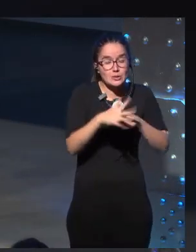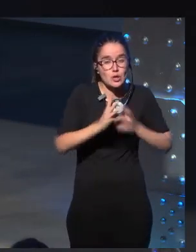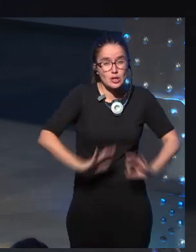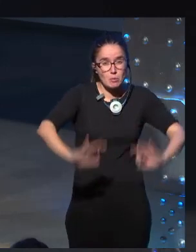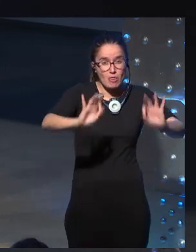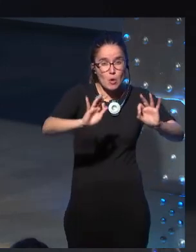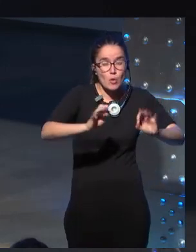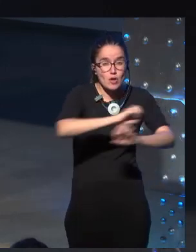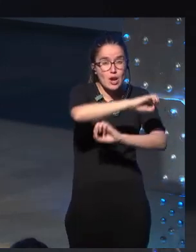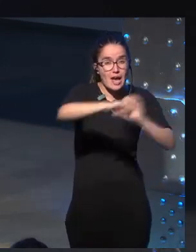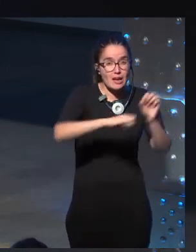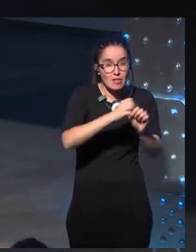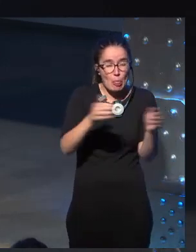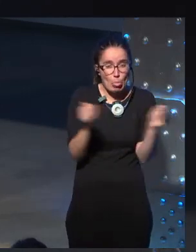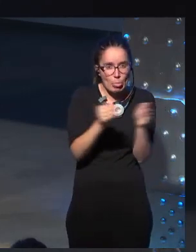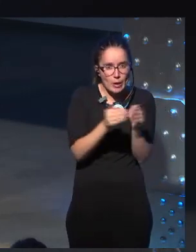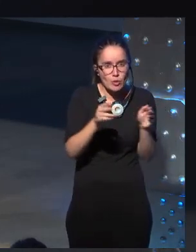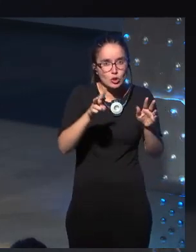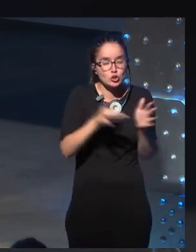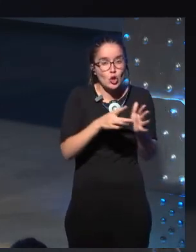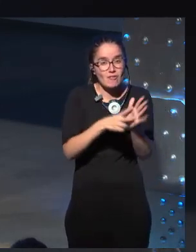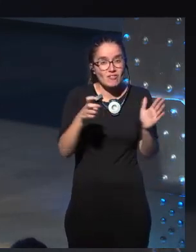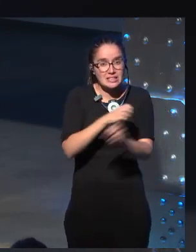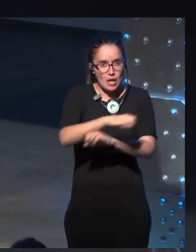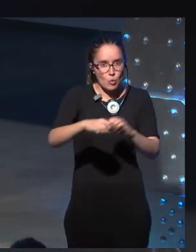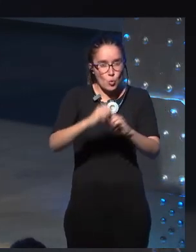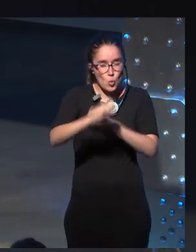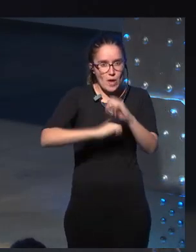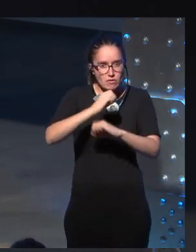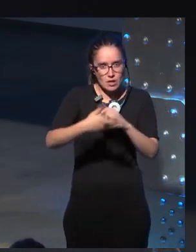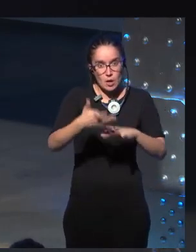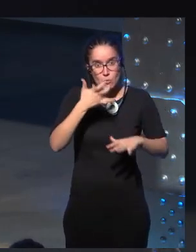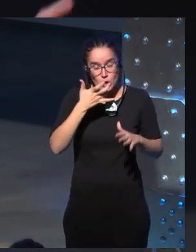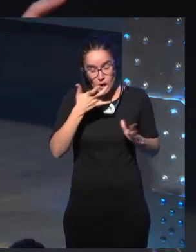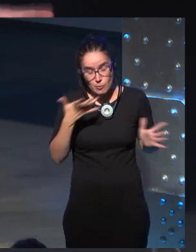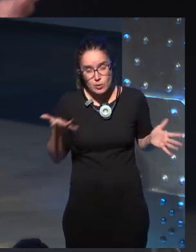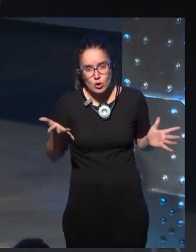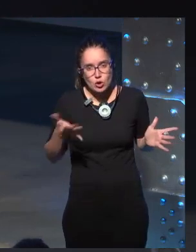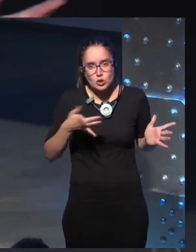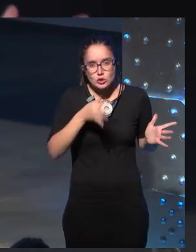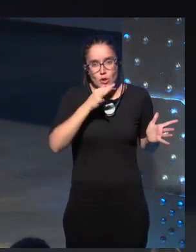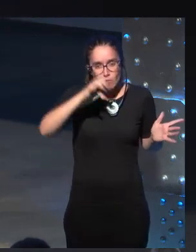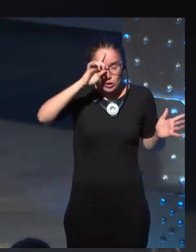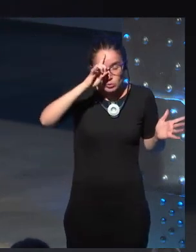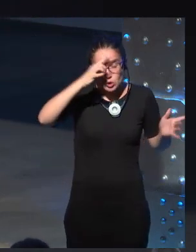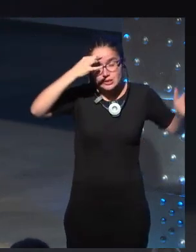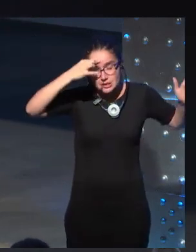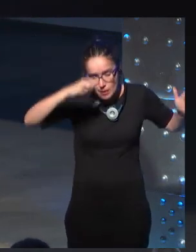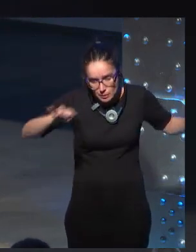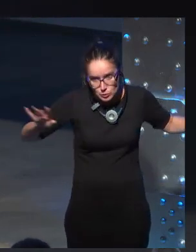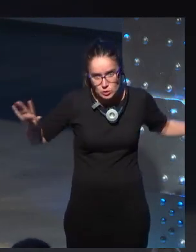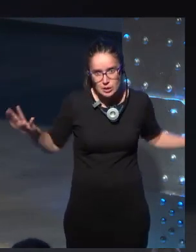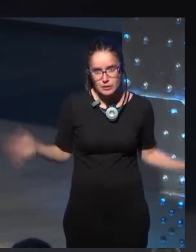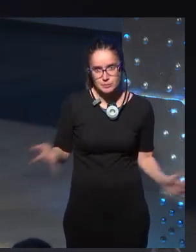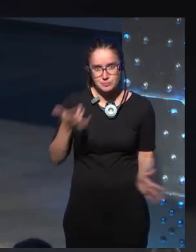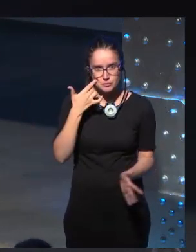quantum physics, on the other hand, we do not yet know. We know on paper, but now on paper also, we know how to get from